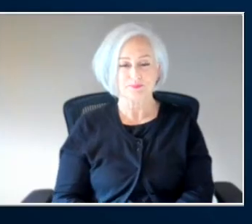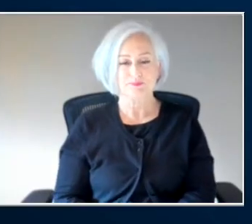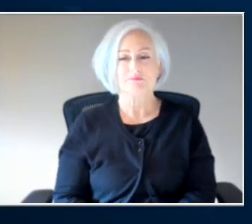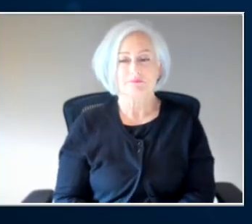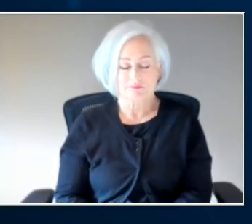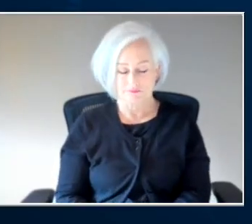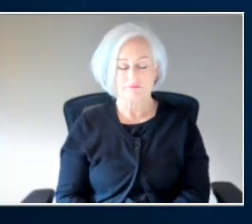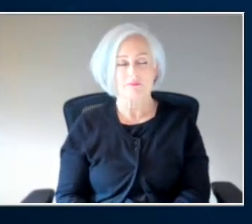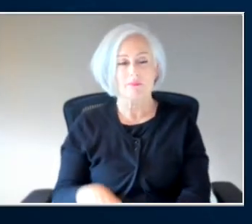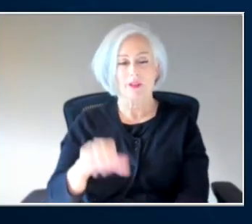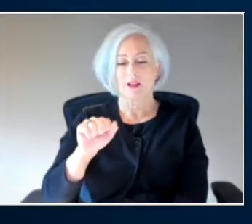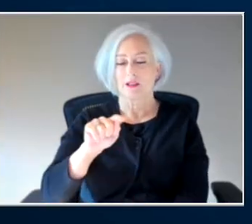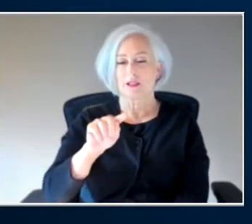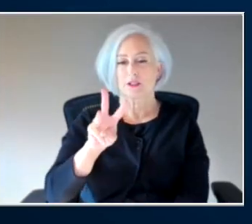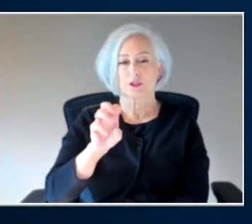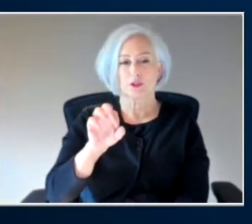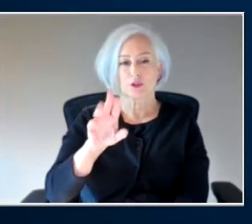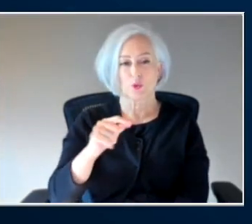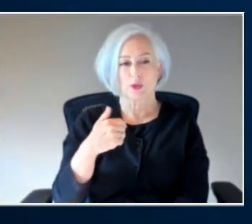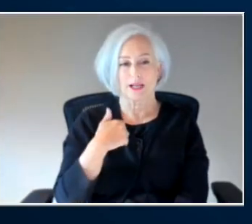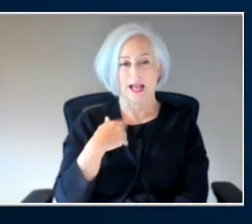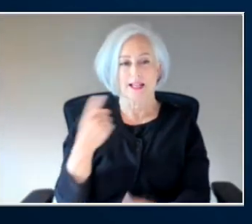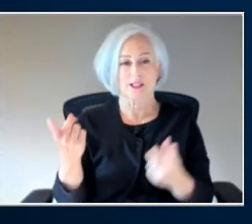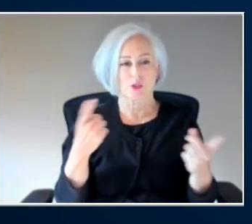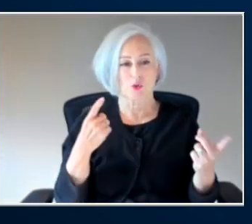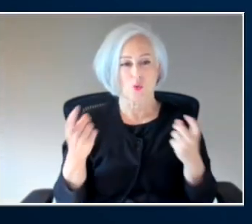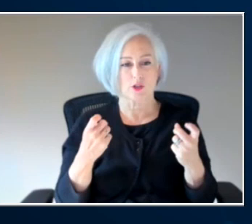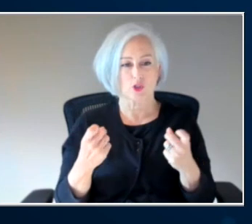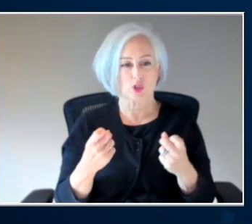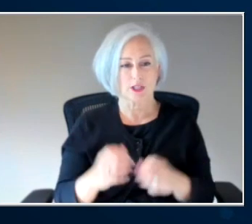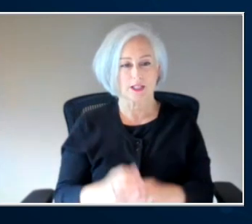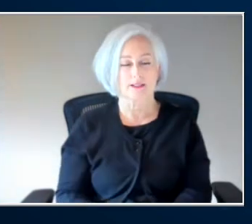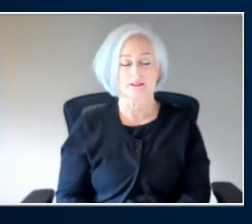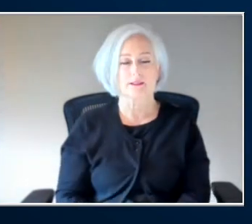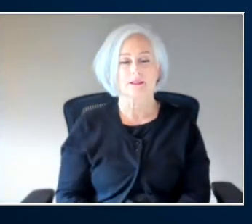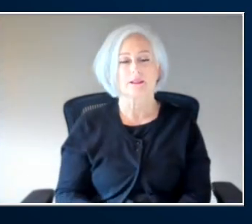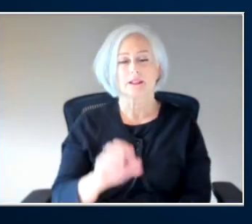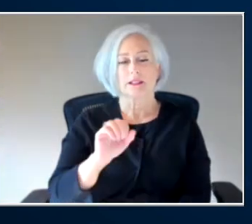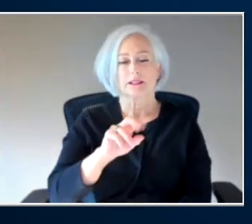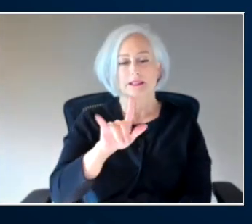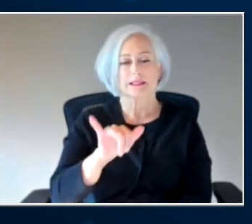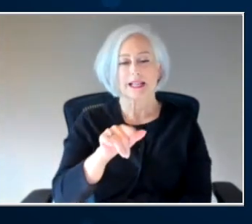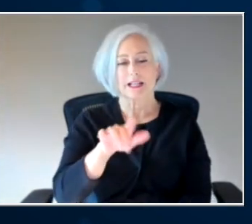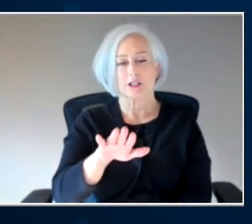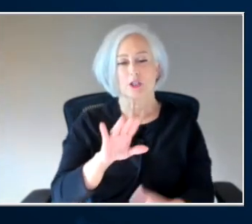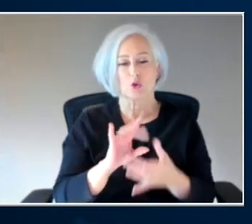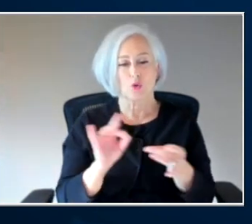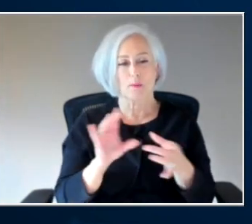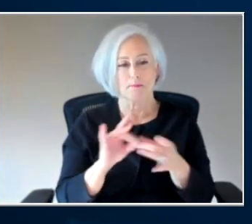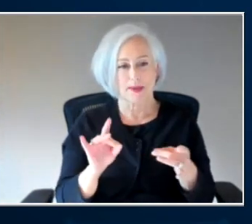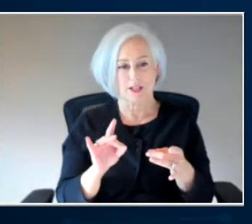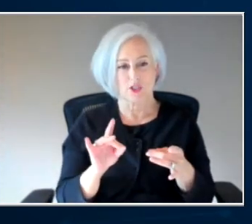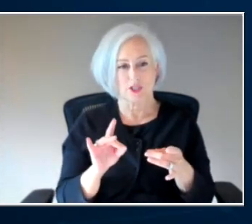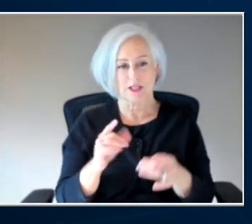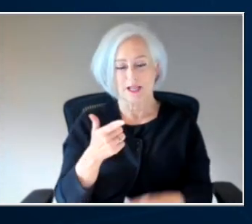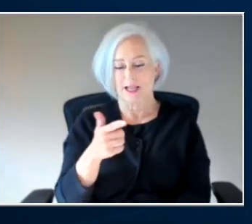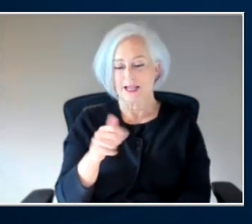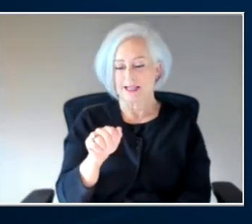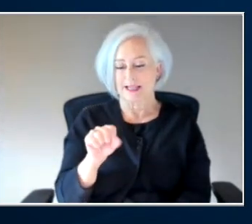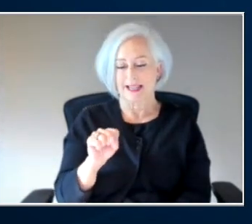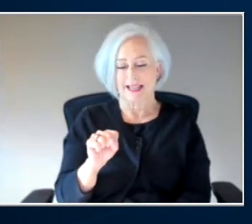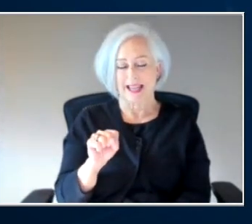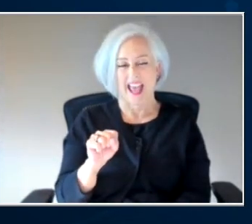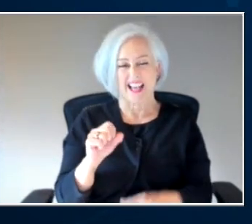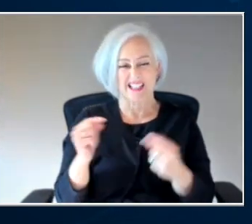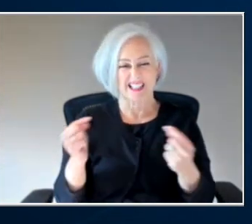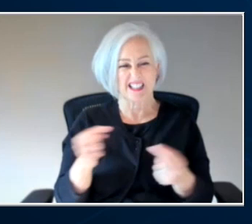has a question, and I'm glad he asked it because Stacey, you had mentioned this when I saw you about the gas pain. You said that there was like this